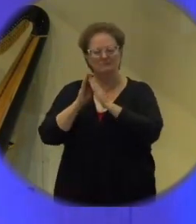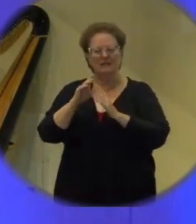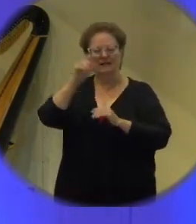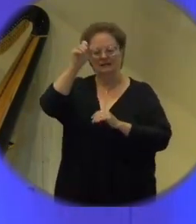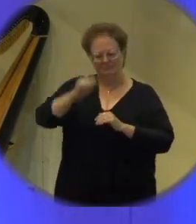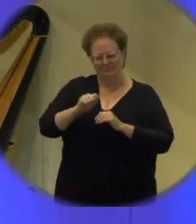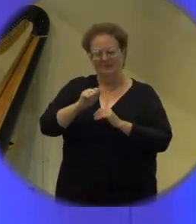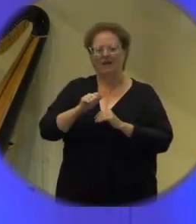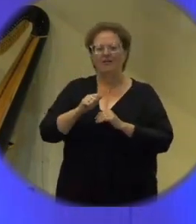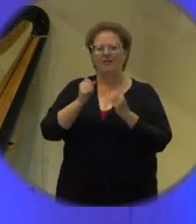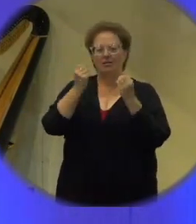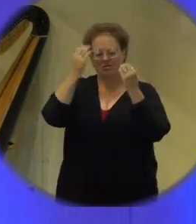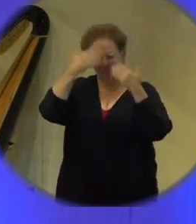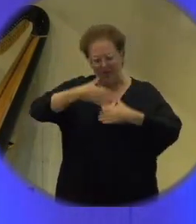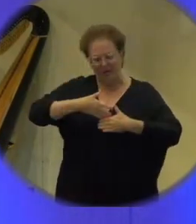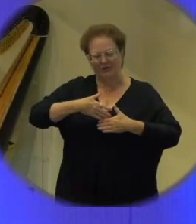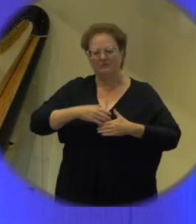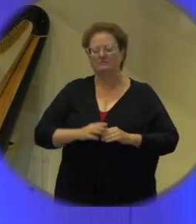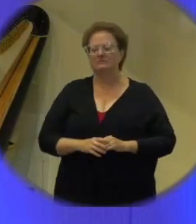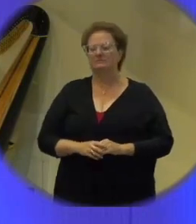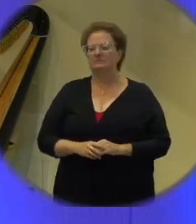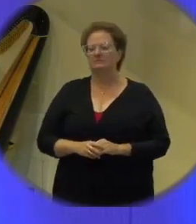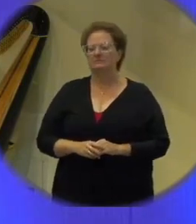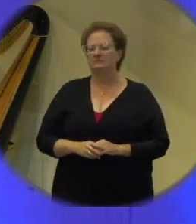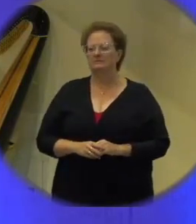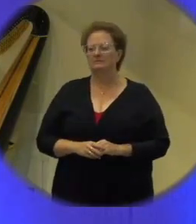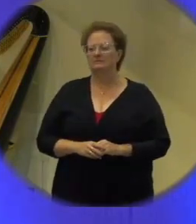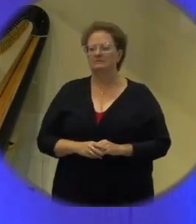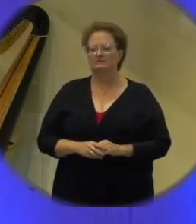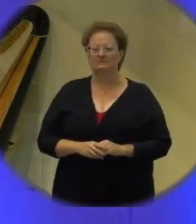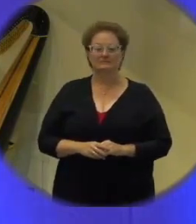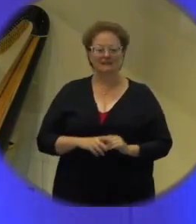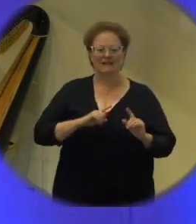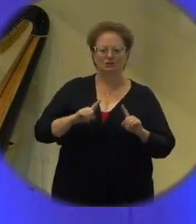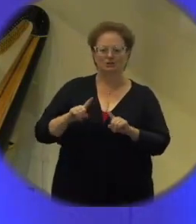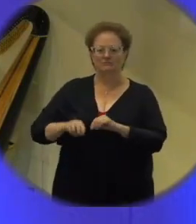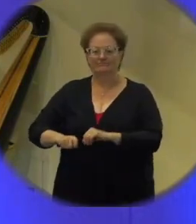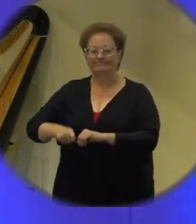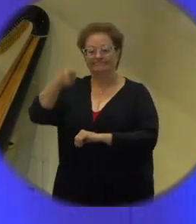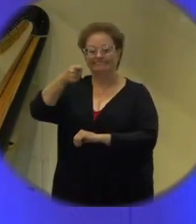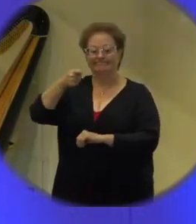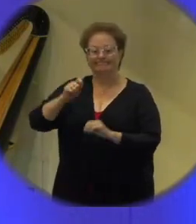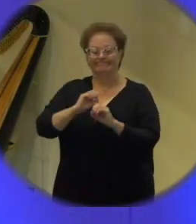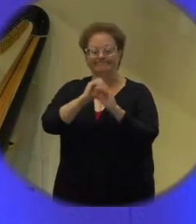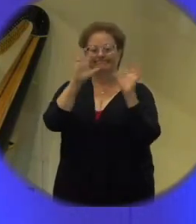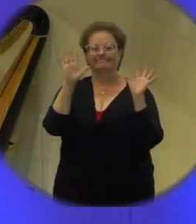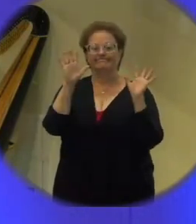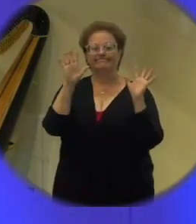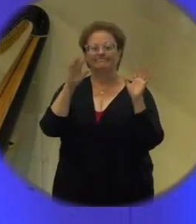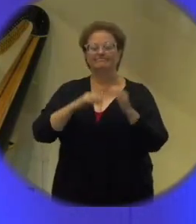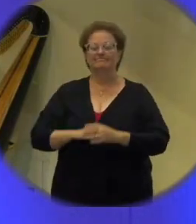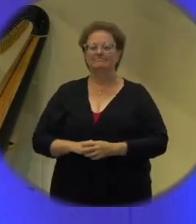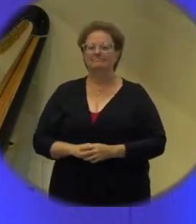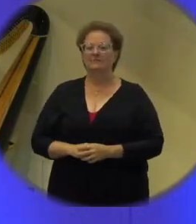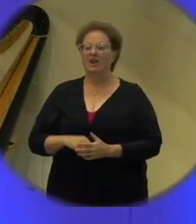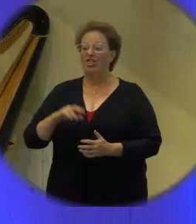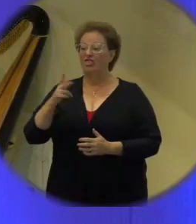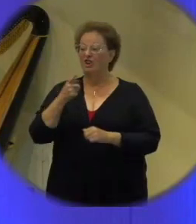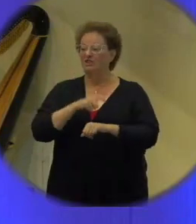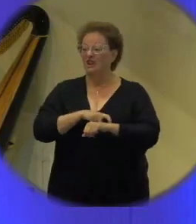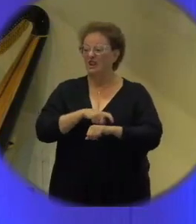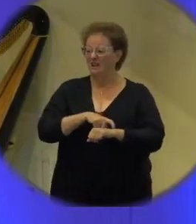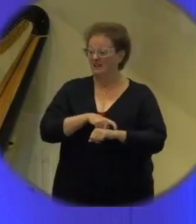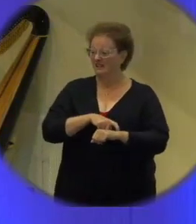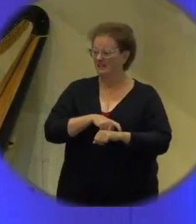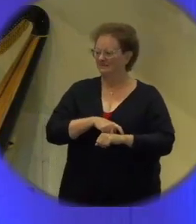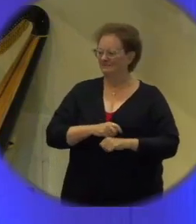you know, puts me in bed. Closed the door. As soon as he ran out, I ran up, turned the light on, got up, and wouldn't get in bed. Finally, third time he comes